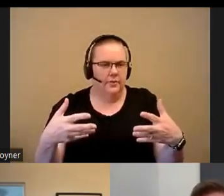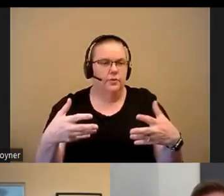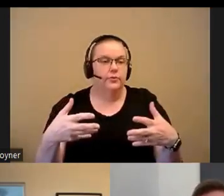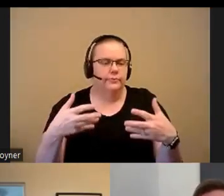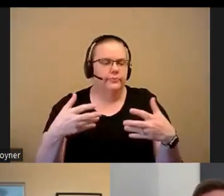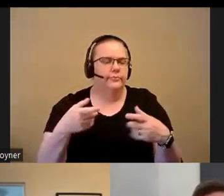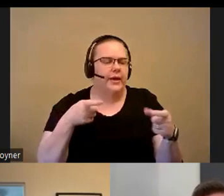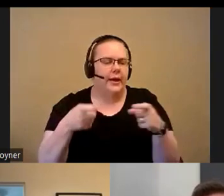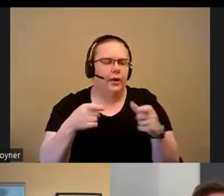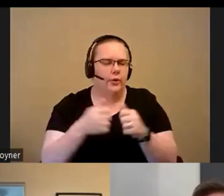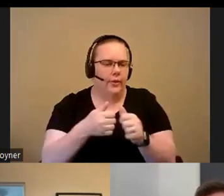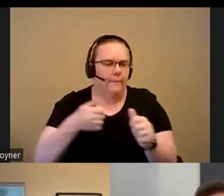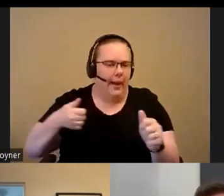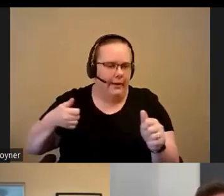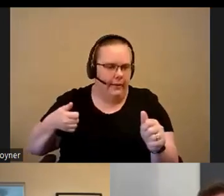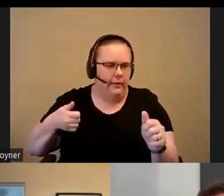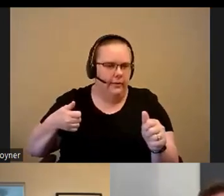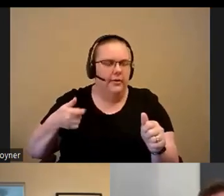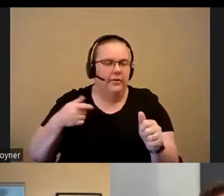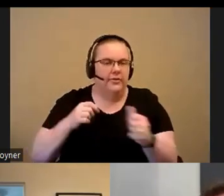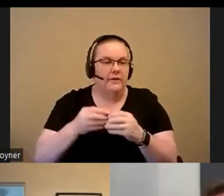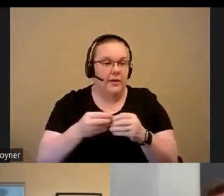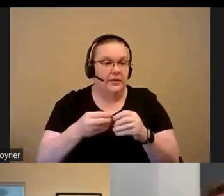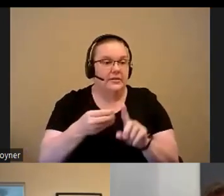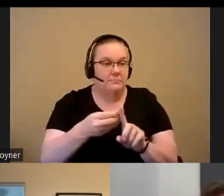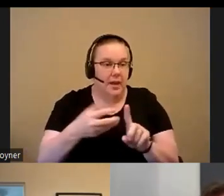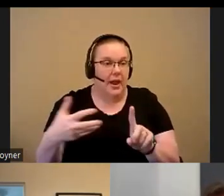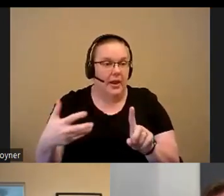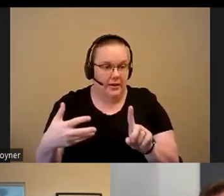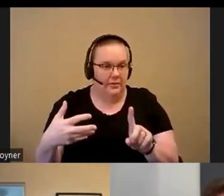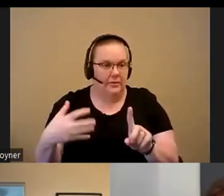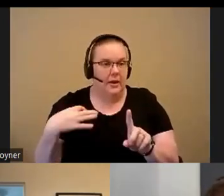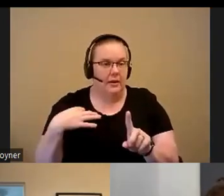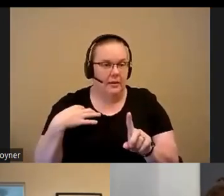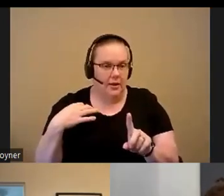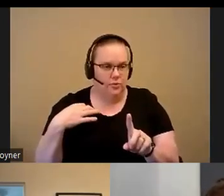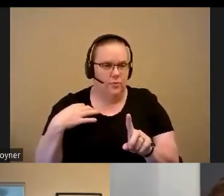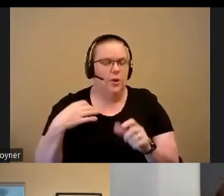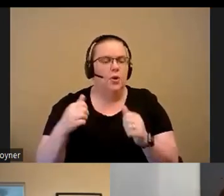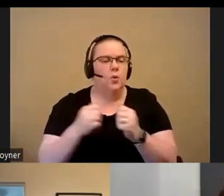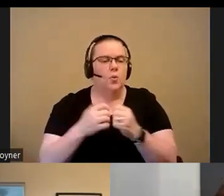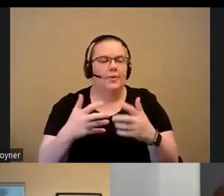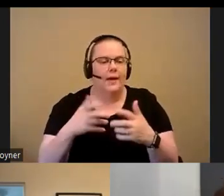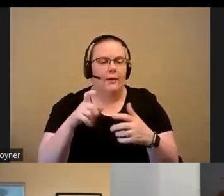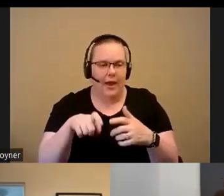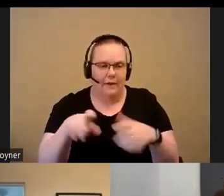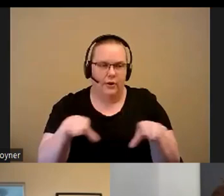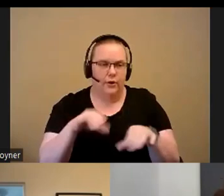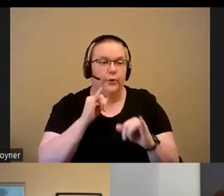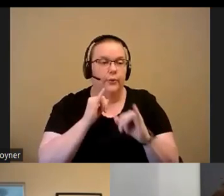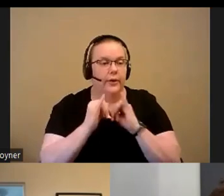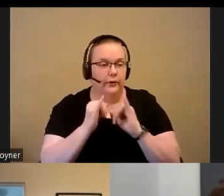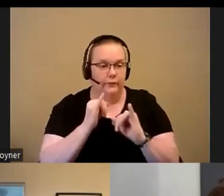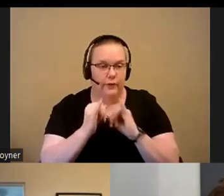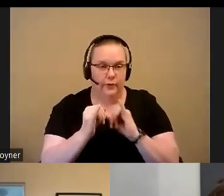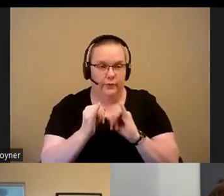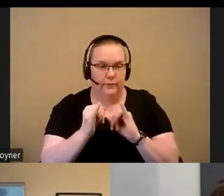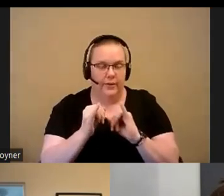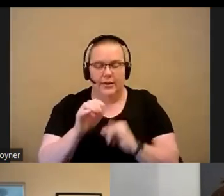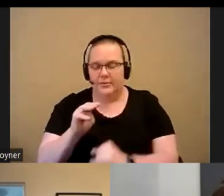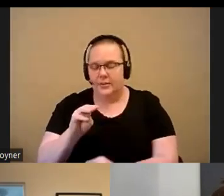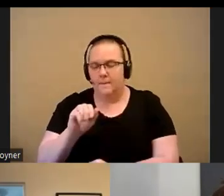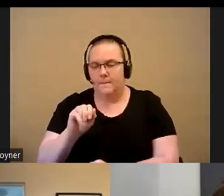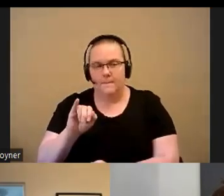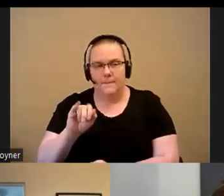the eligibility for a lot of people to apply for the visas without having to do an interview. It's a mail-in option.